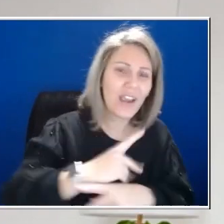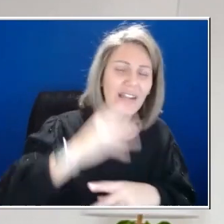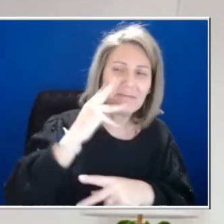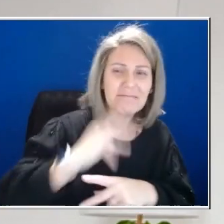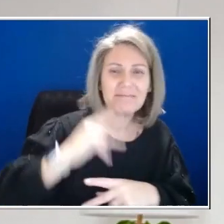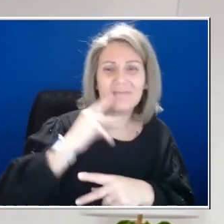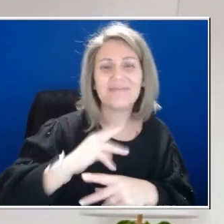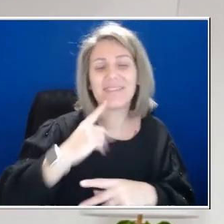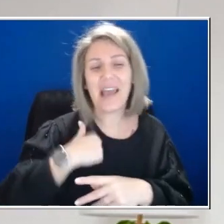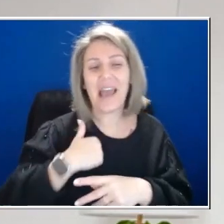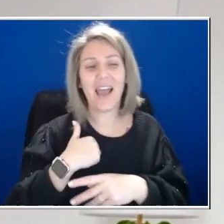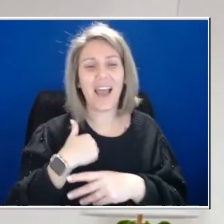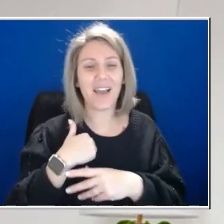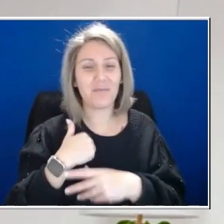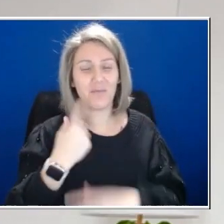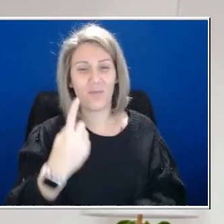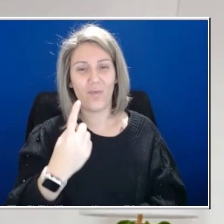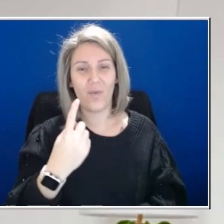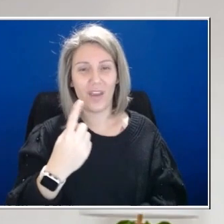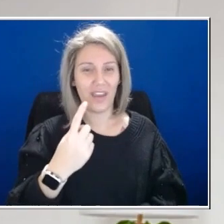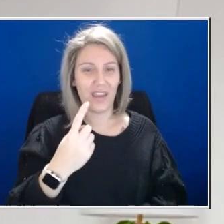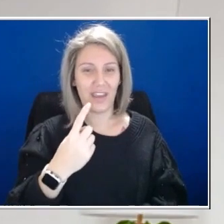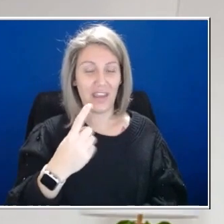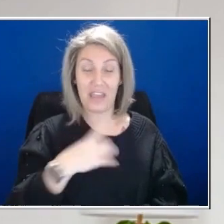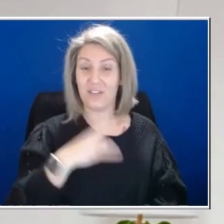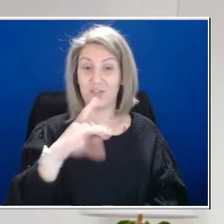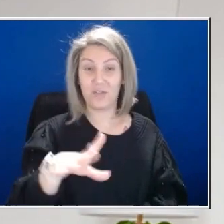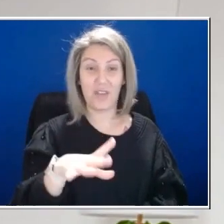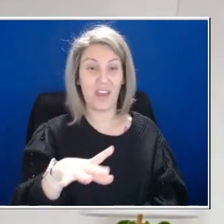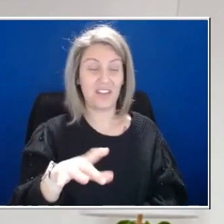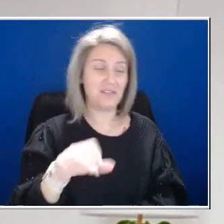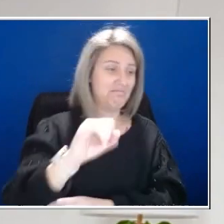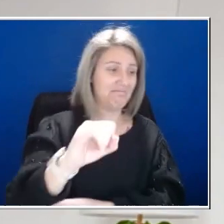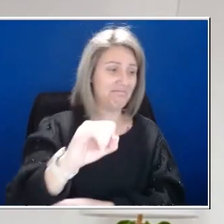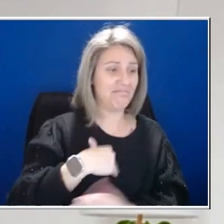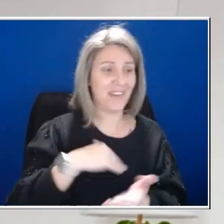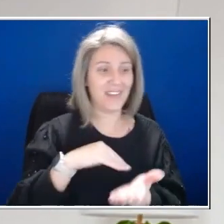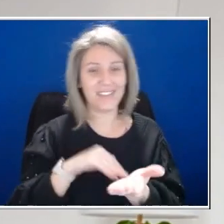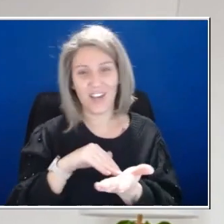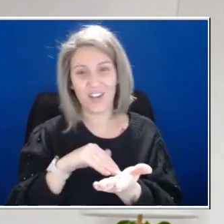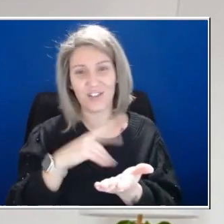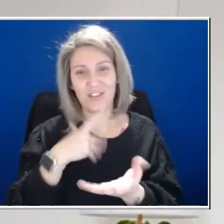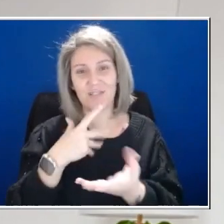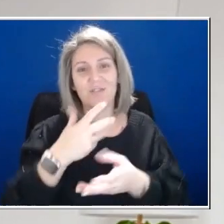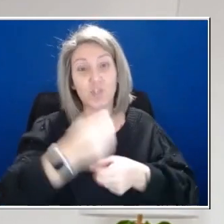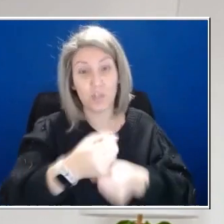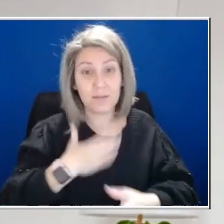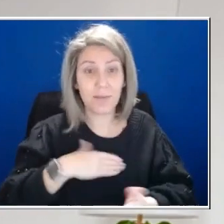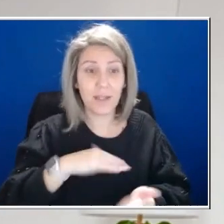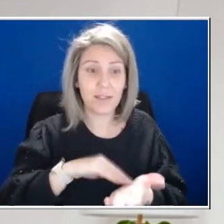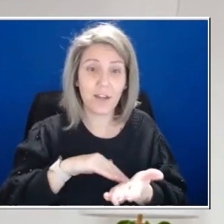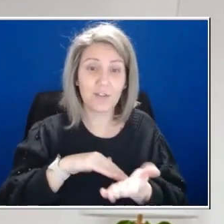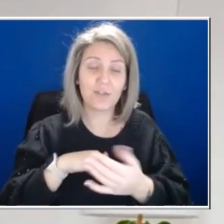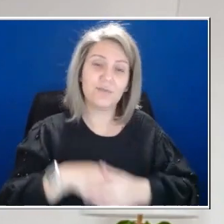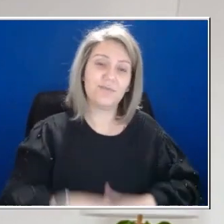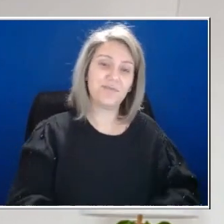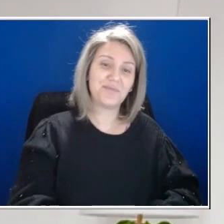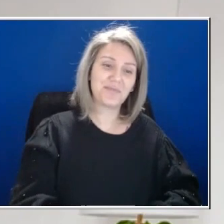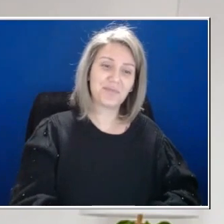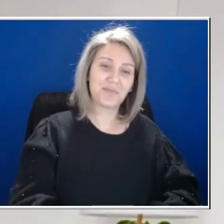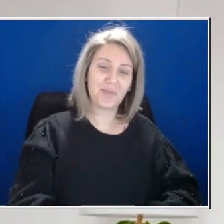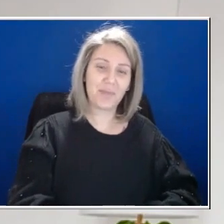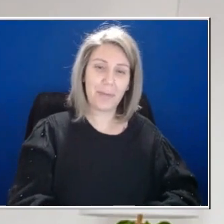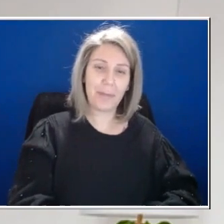I am one that I don't like to push back on my doctors. I have a lot of trust in my doctors,